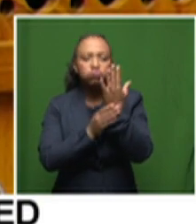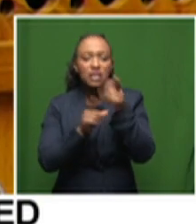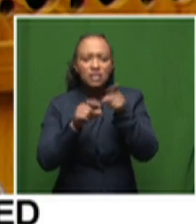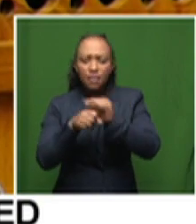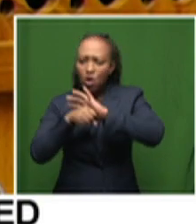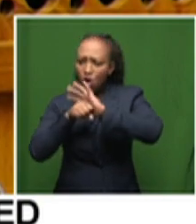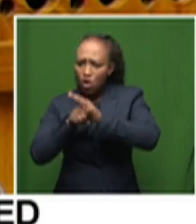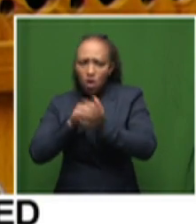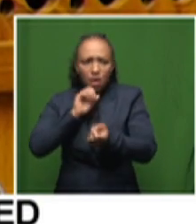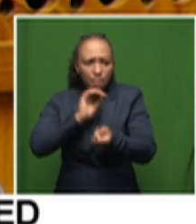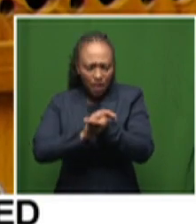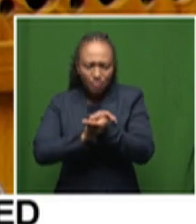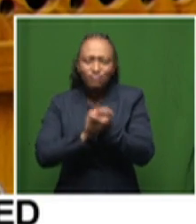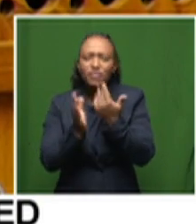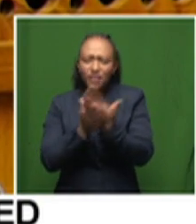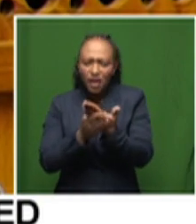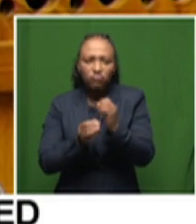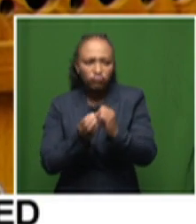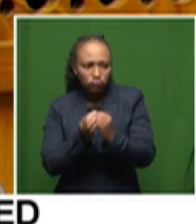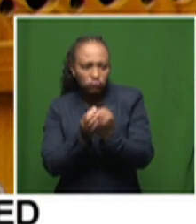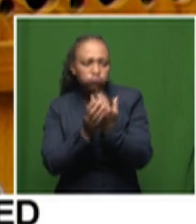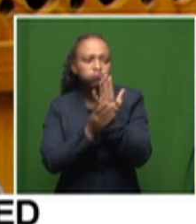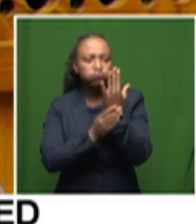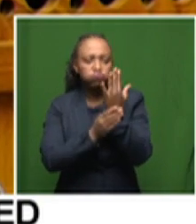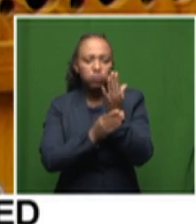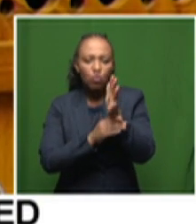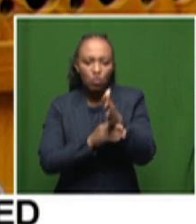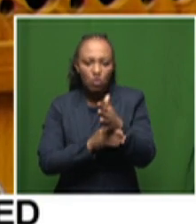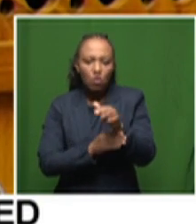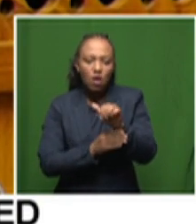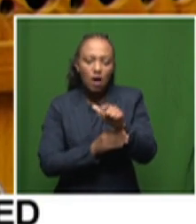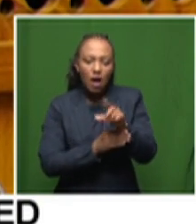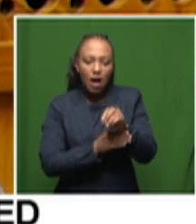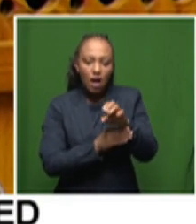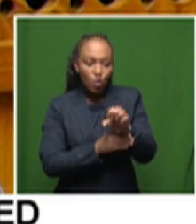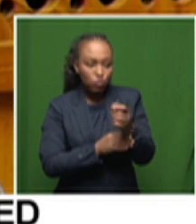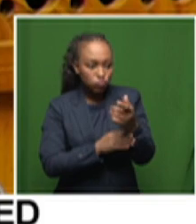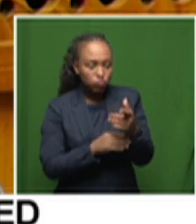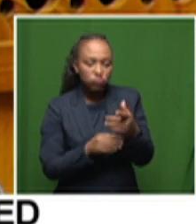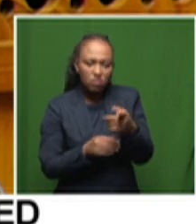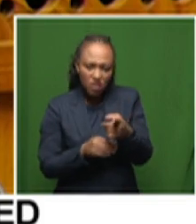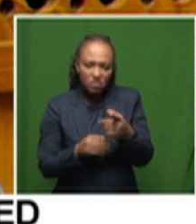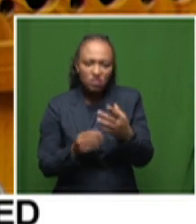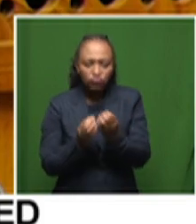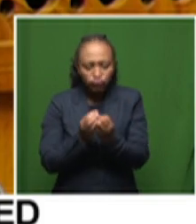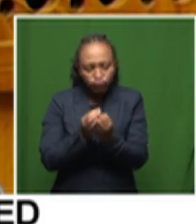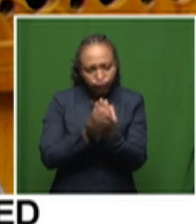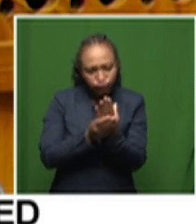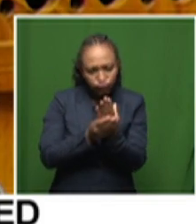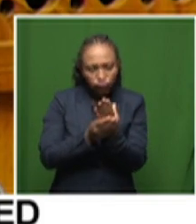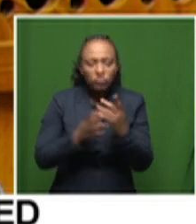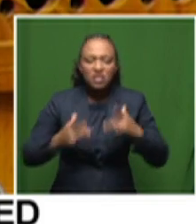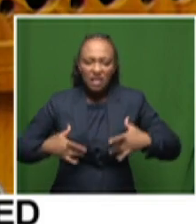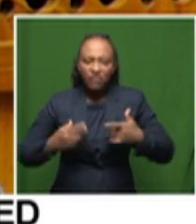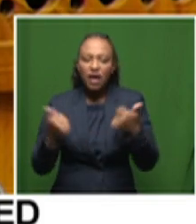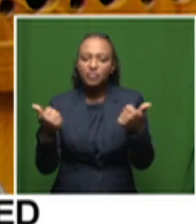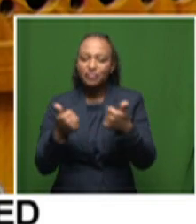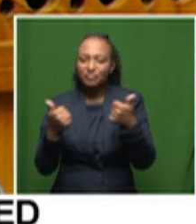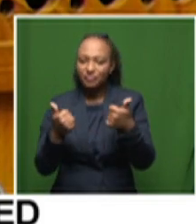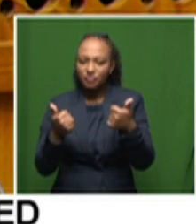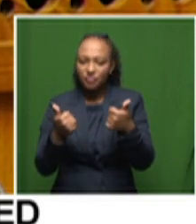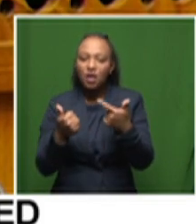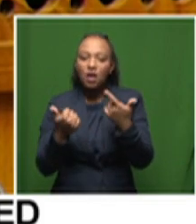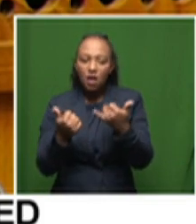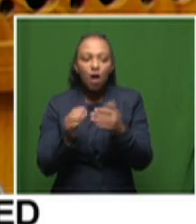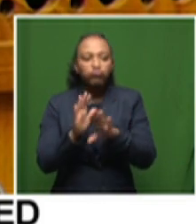pandemic. Our little aloe ferox has survived. It is